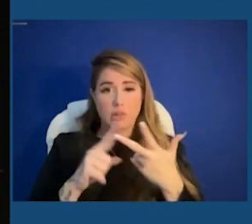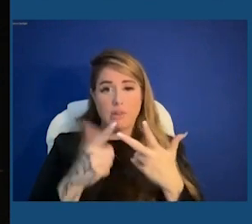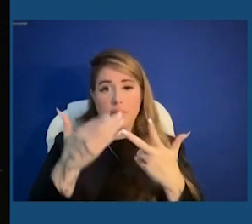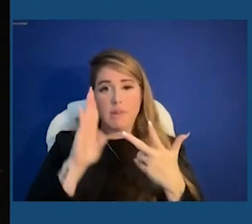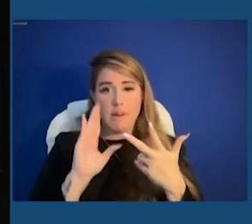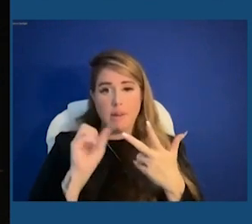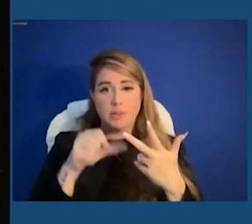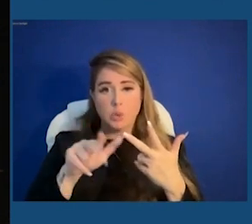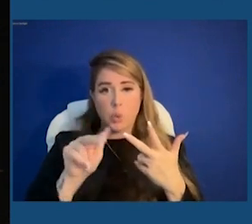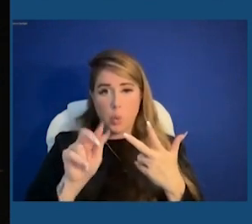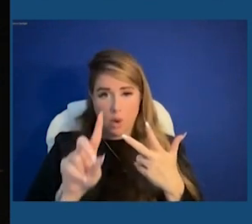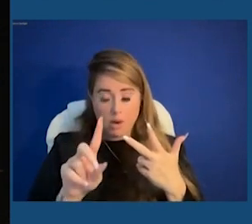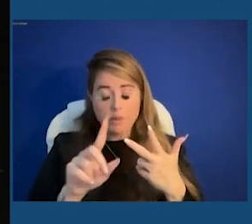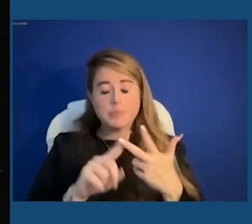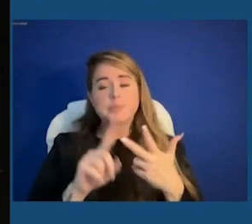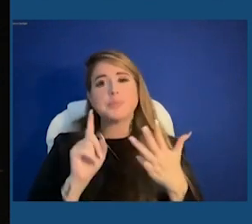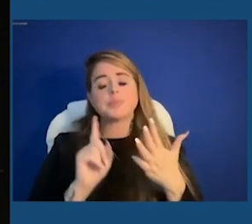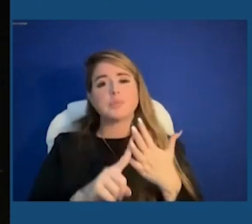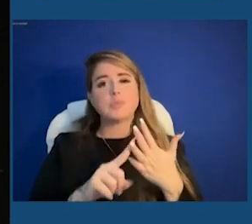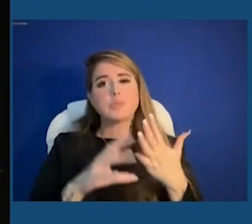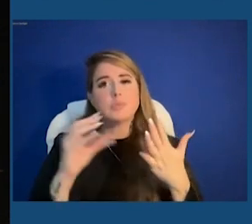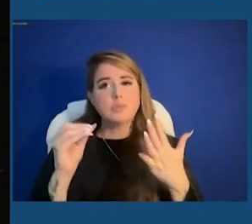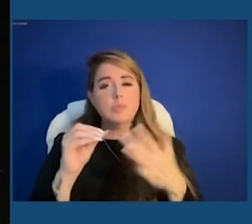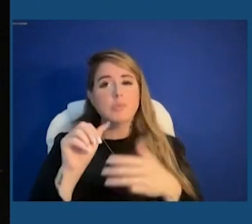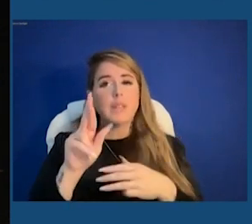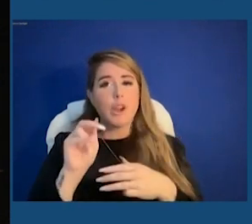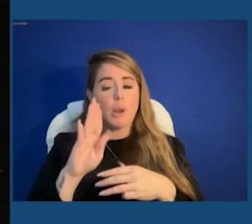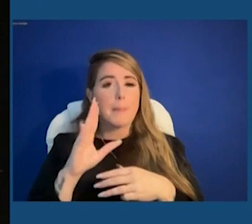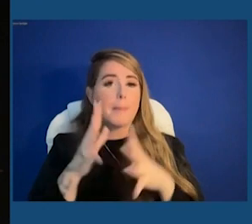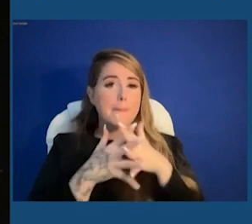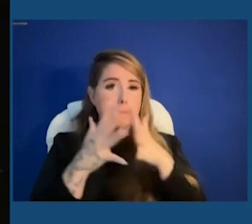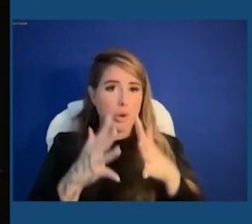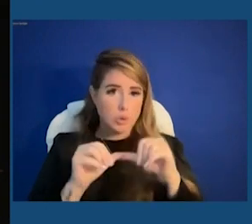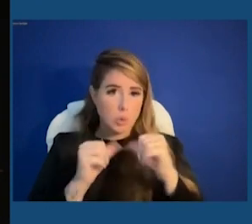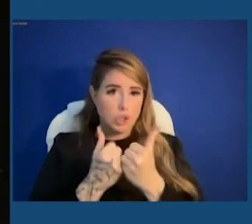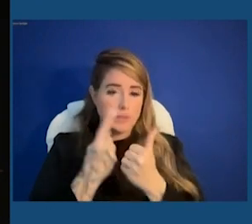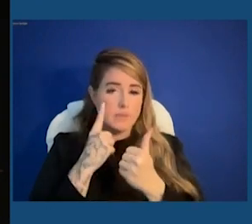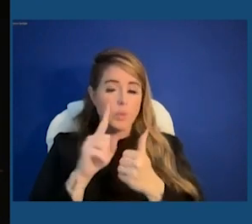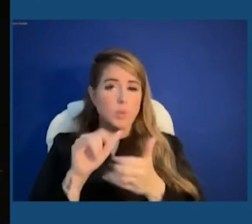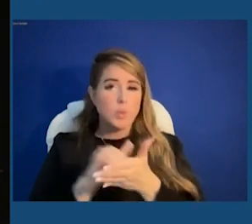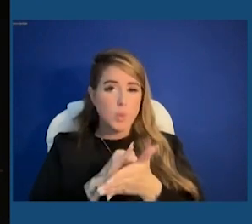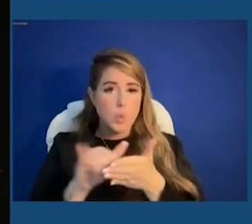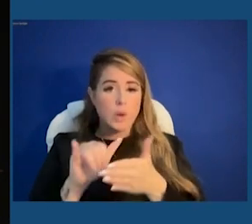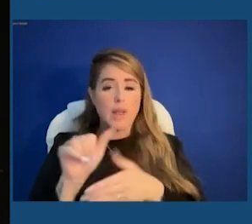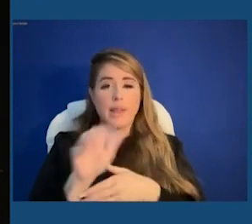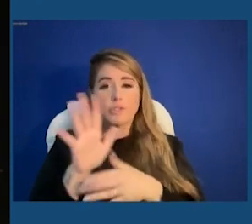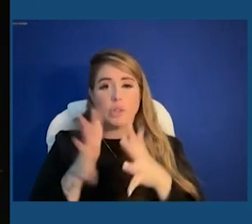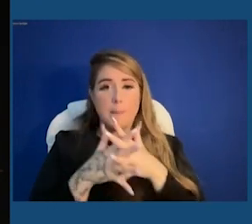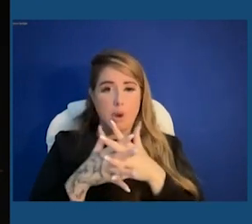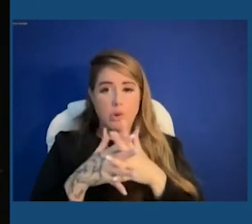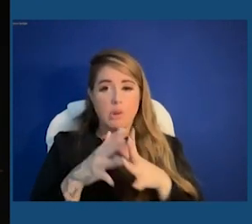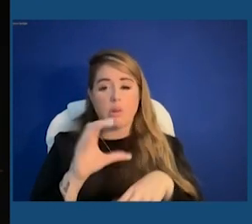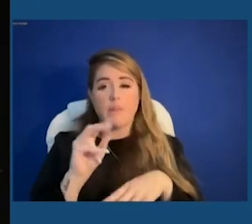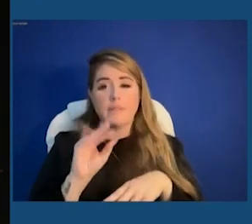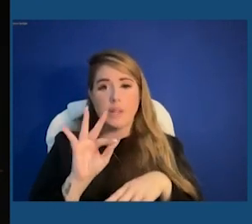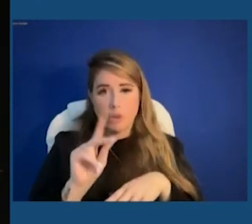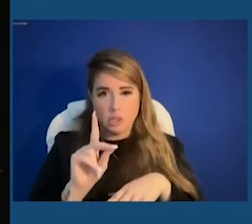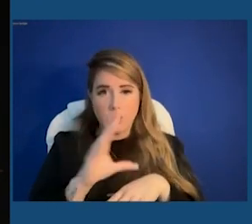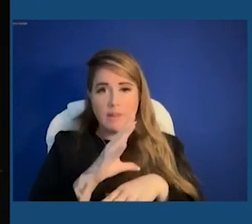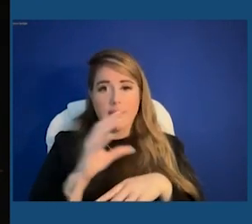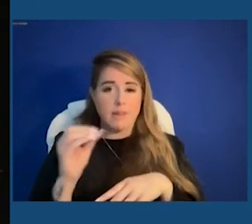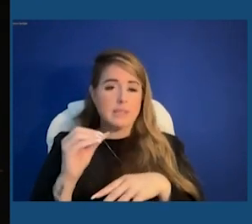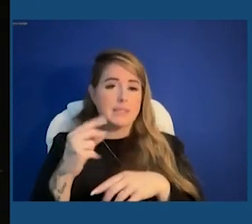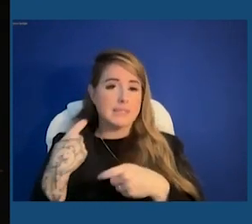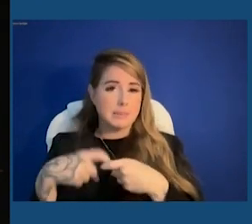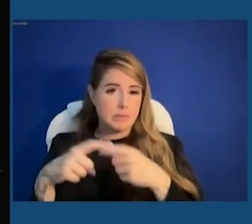67 Precinct Clergy Council, the Arab American Association of New York, the Asian American Federation, the Hispanic Federation. These